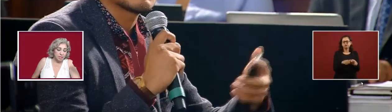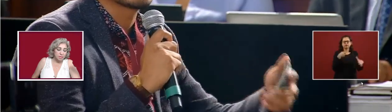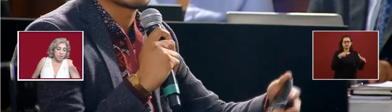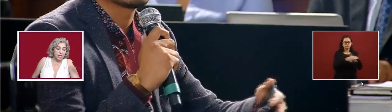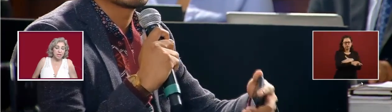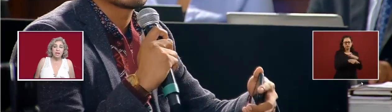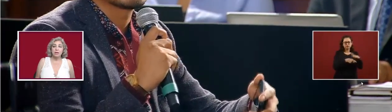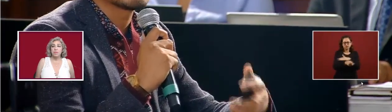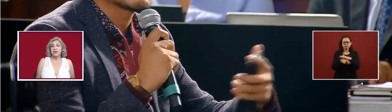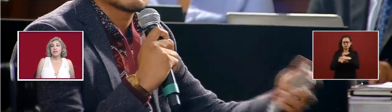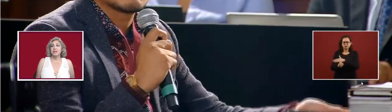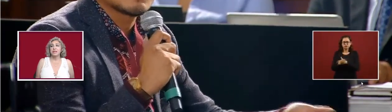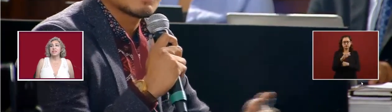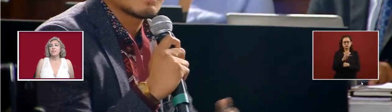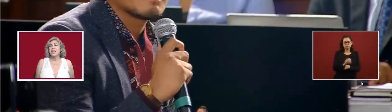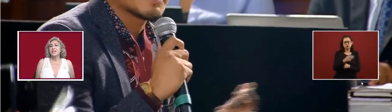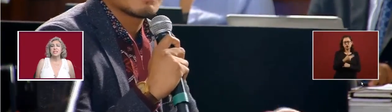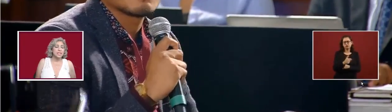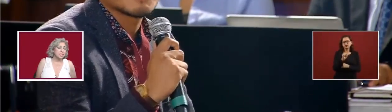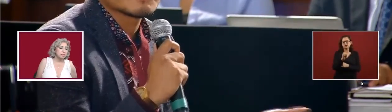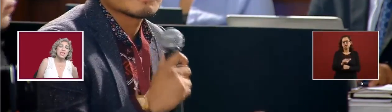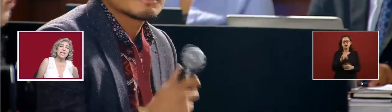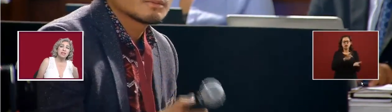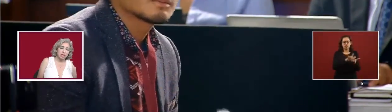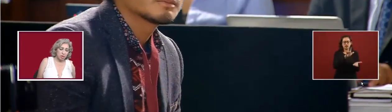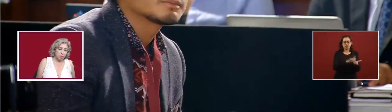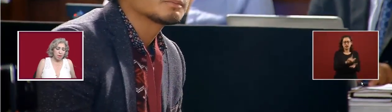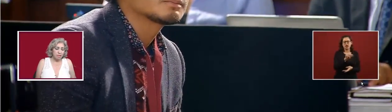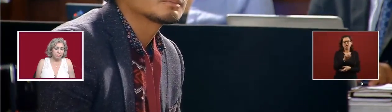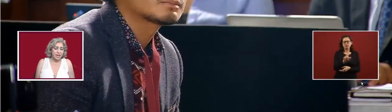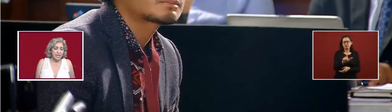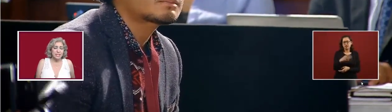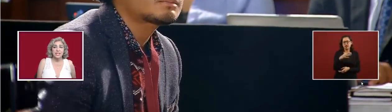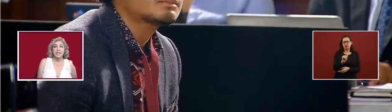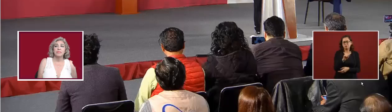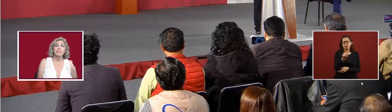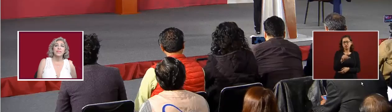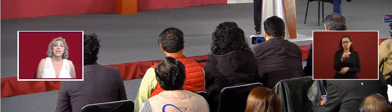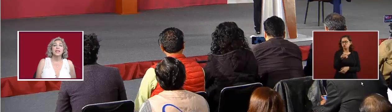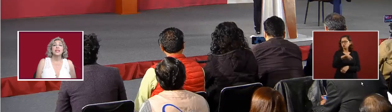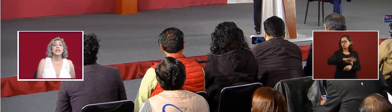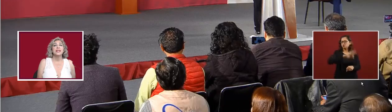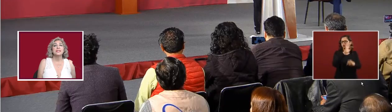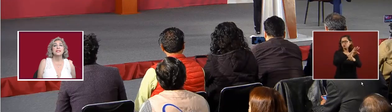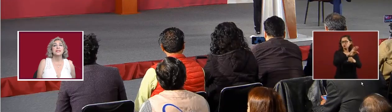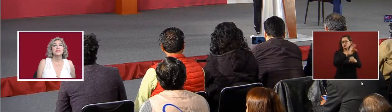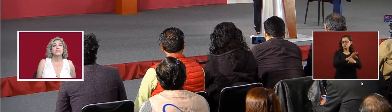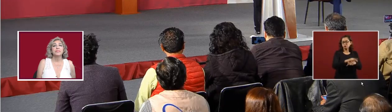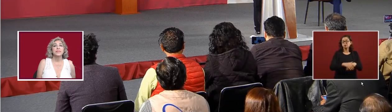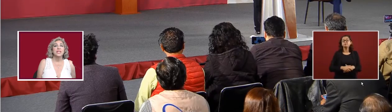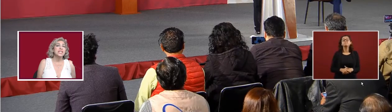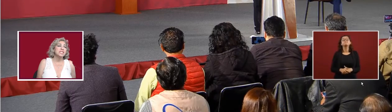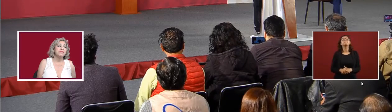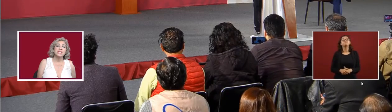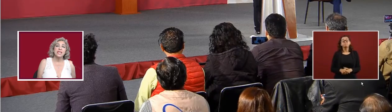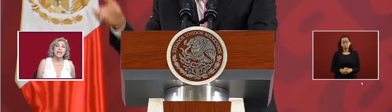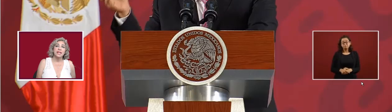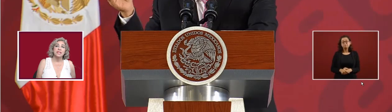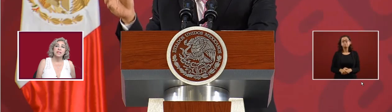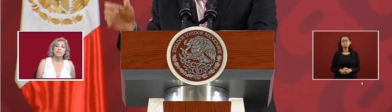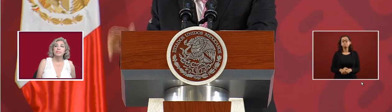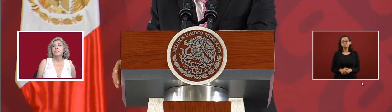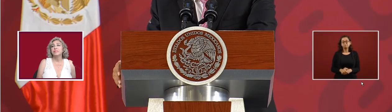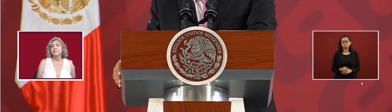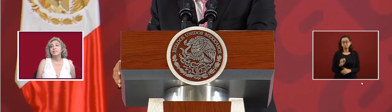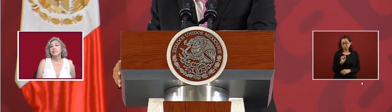something about somebody else had some illegal financing yes let's investigate